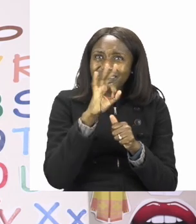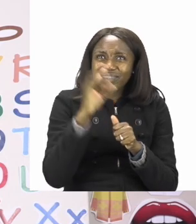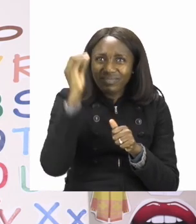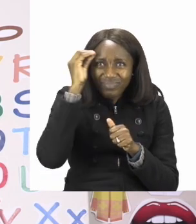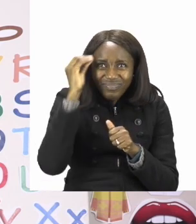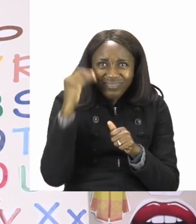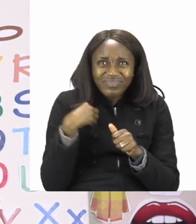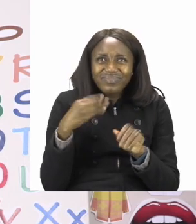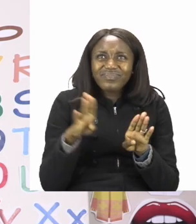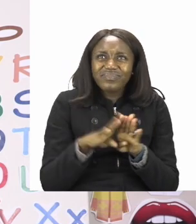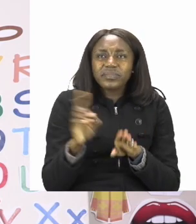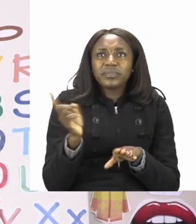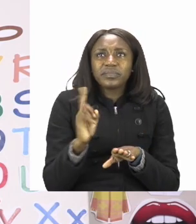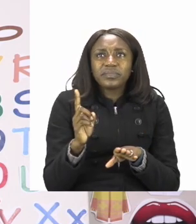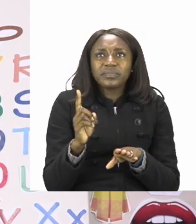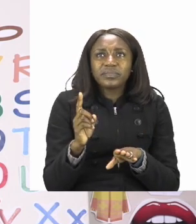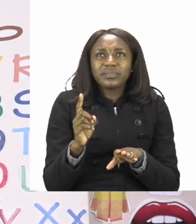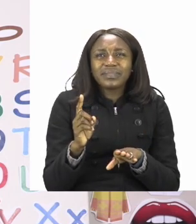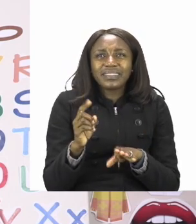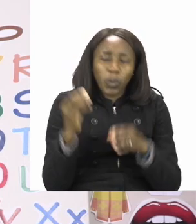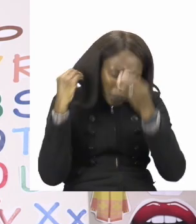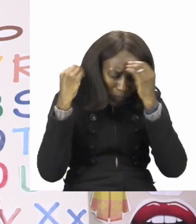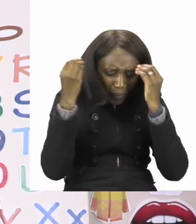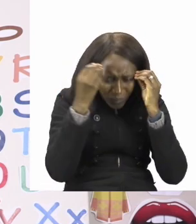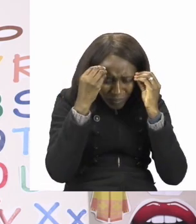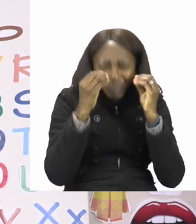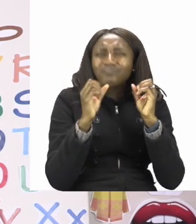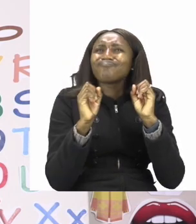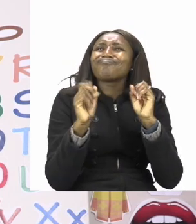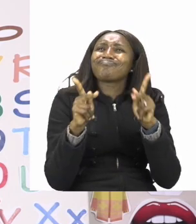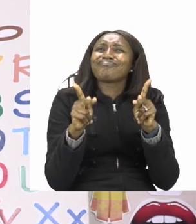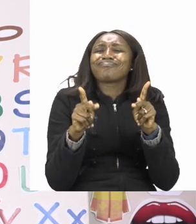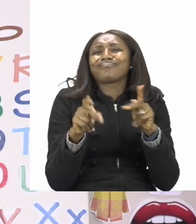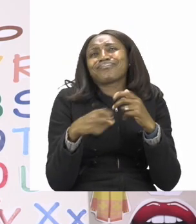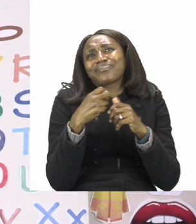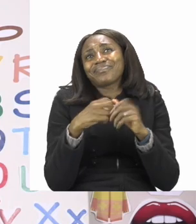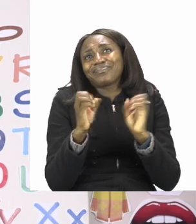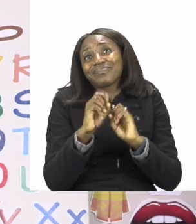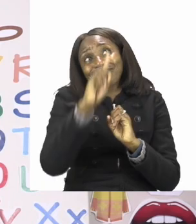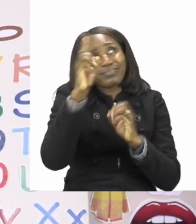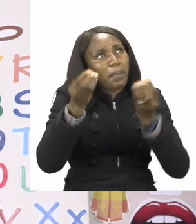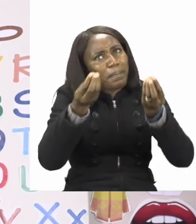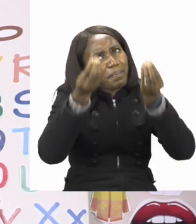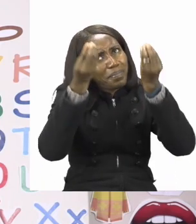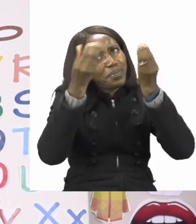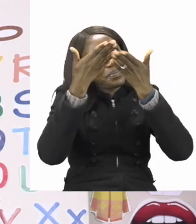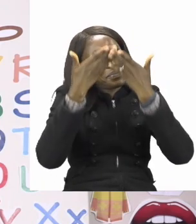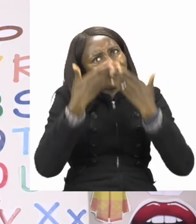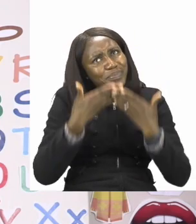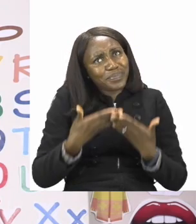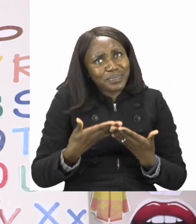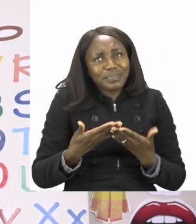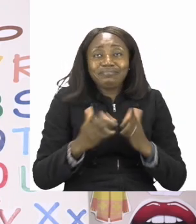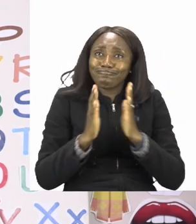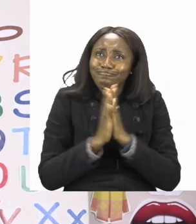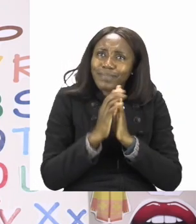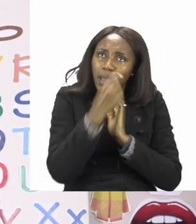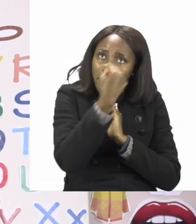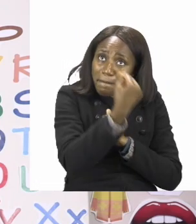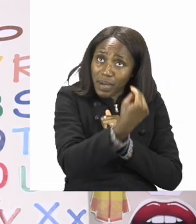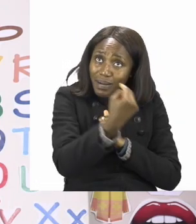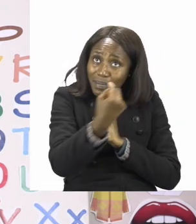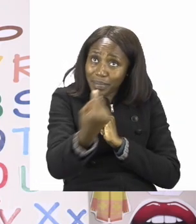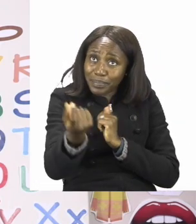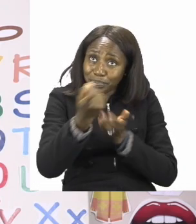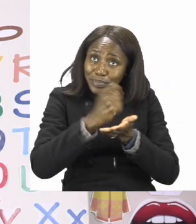to do or you got confused, that's okay. You can ask an adult for help, but make sure that you finish your